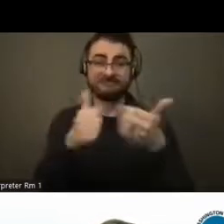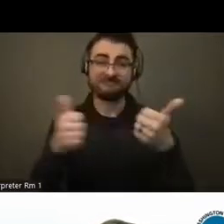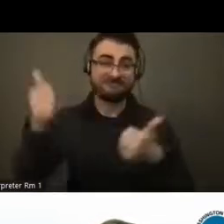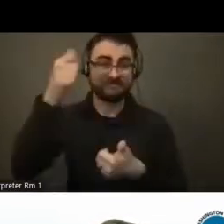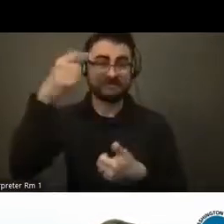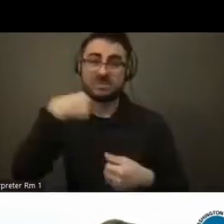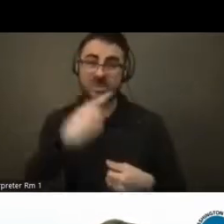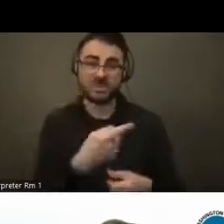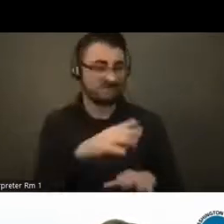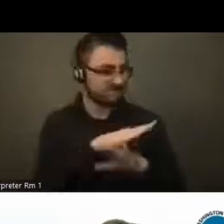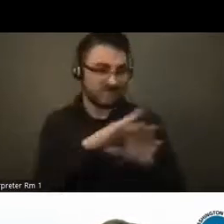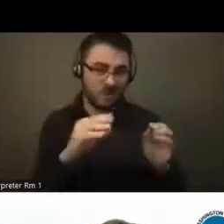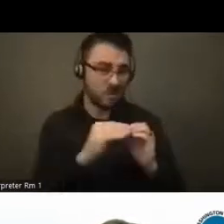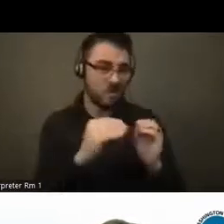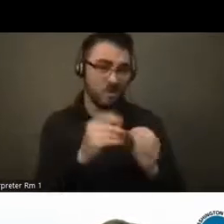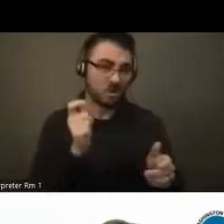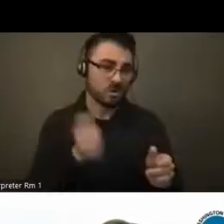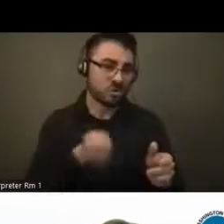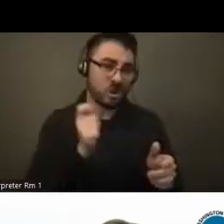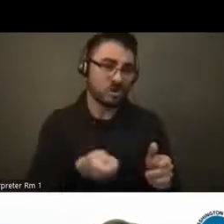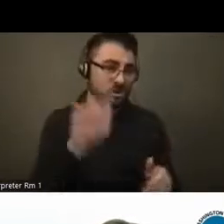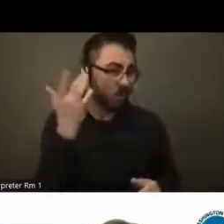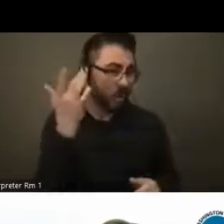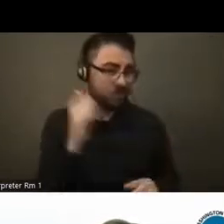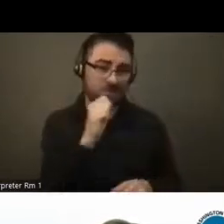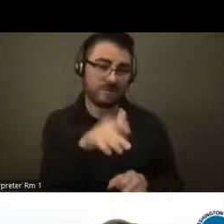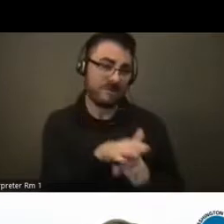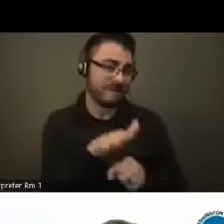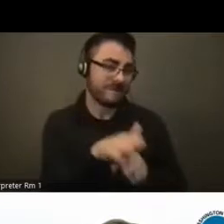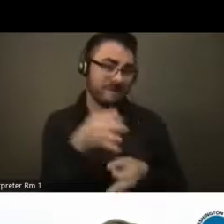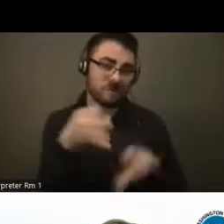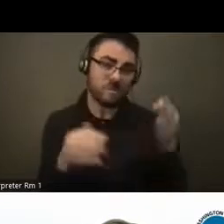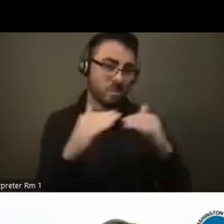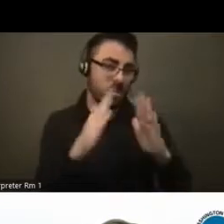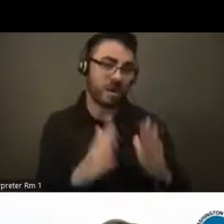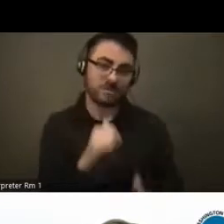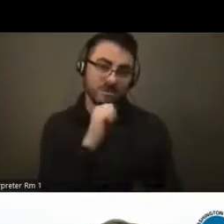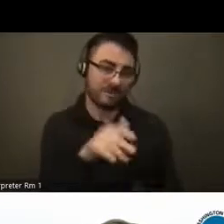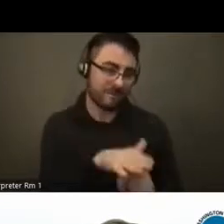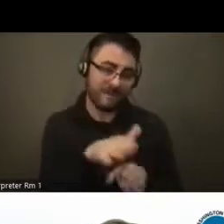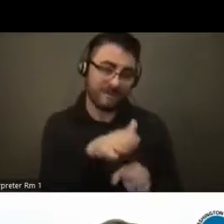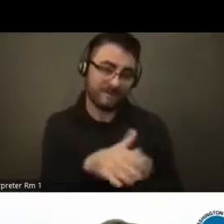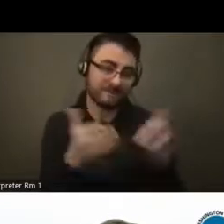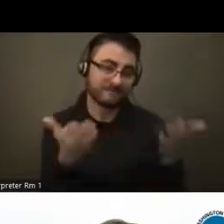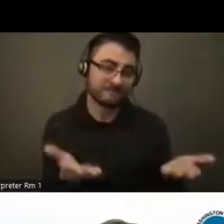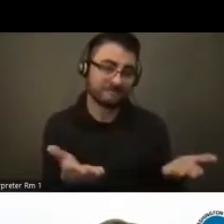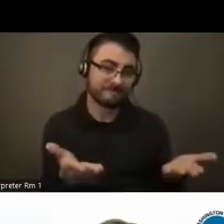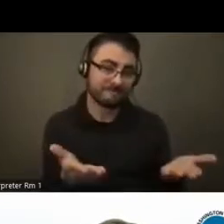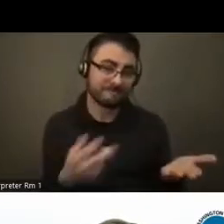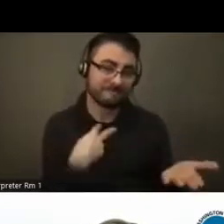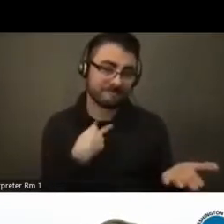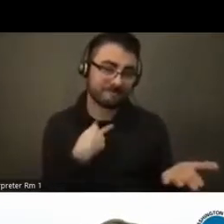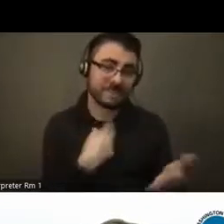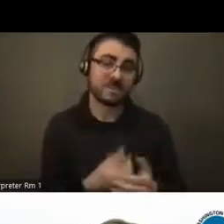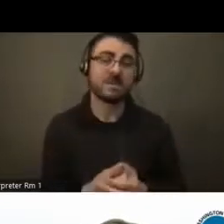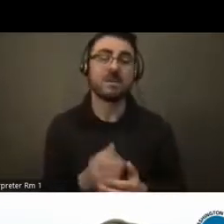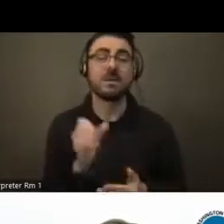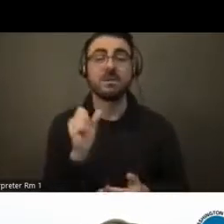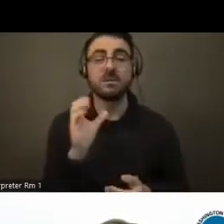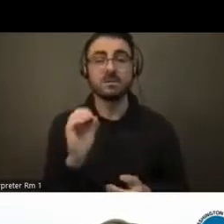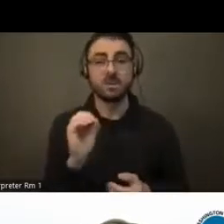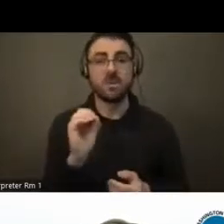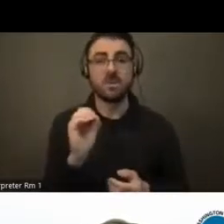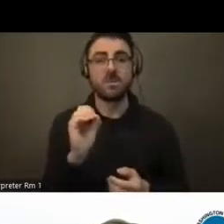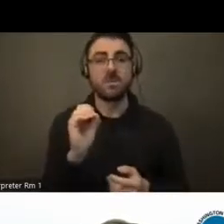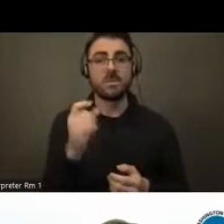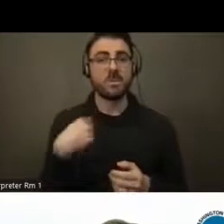judges because you don't have the courtrooms for them to do their jobs. So we are having an